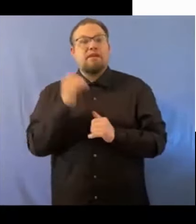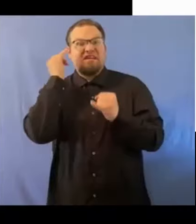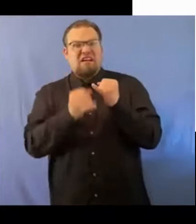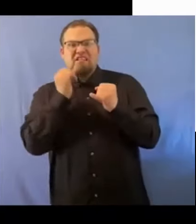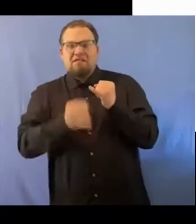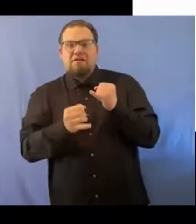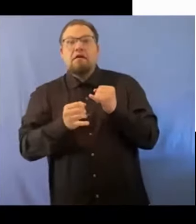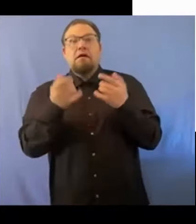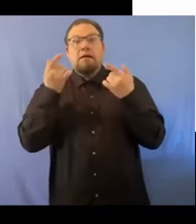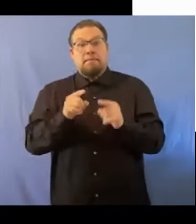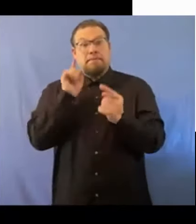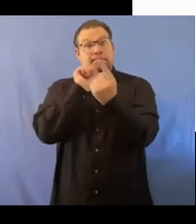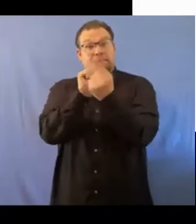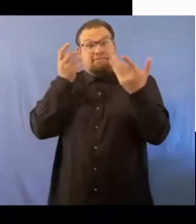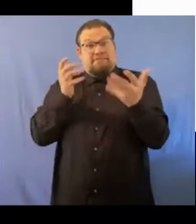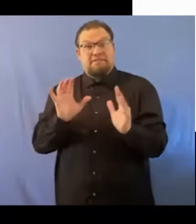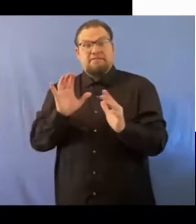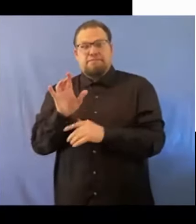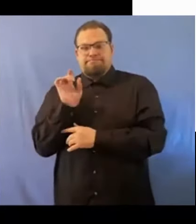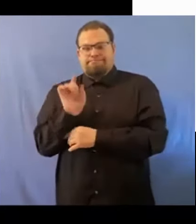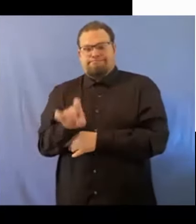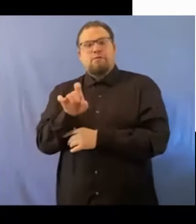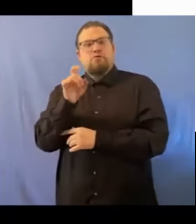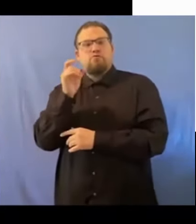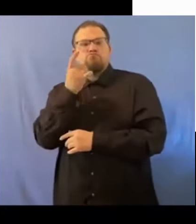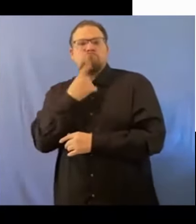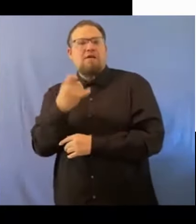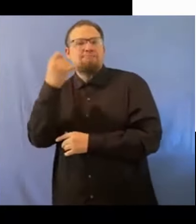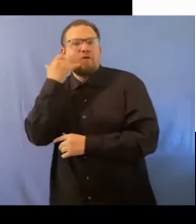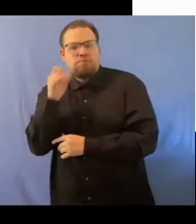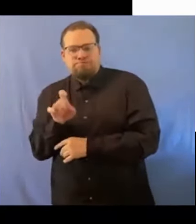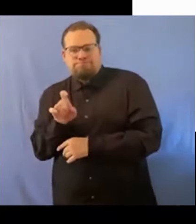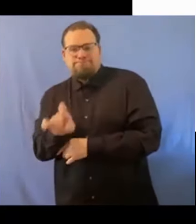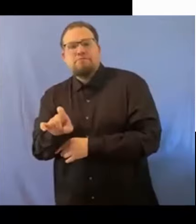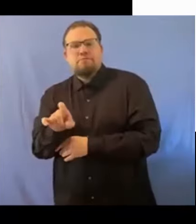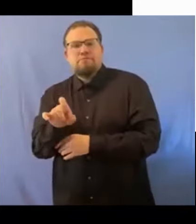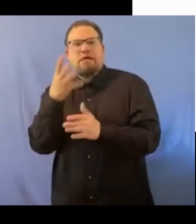Lastly, once your Meet is over, simply press the red phone symbol to exit the phone call.